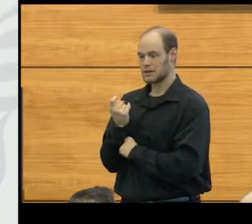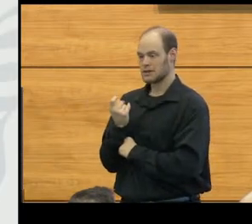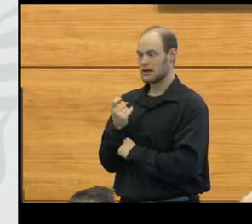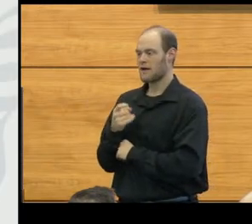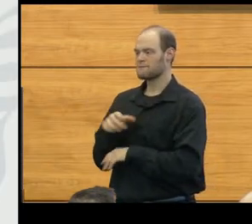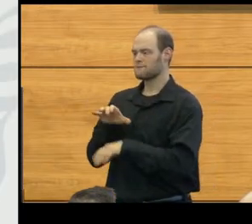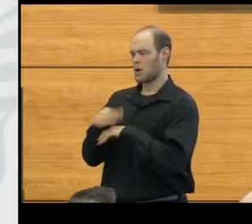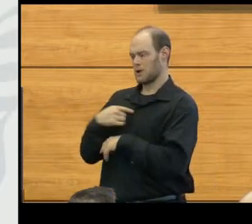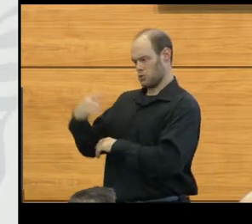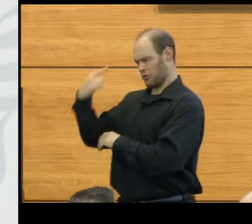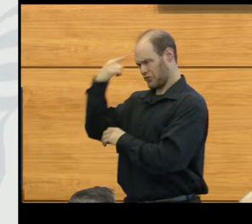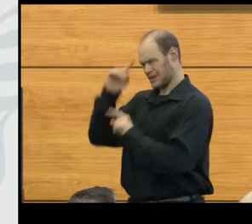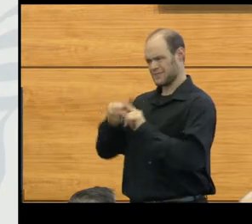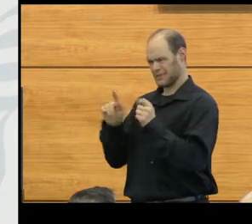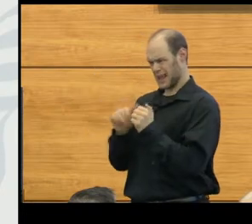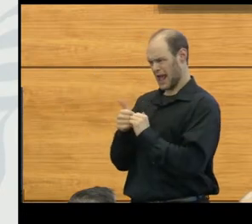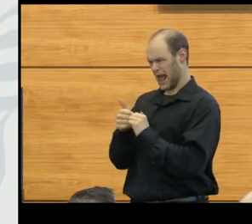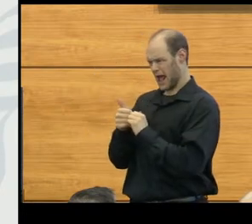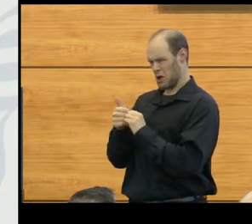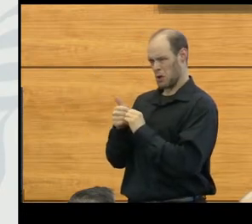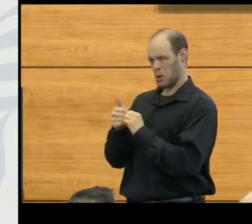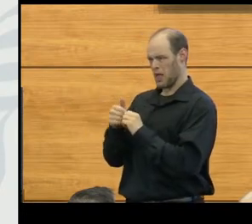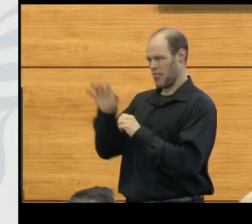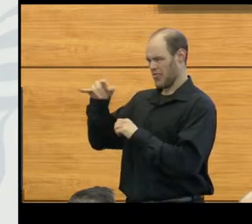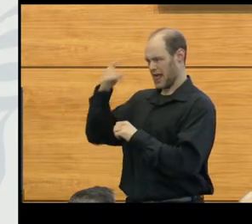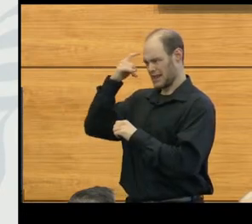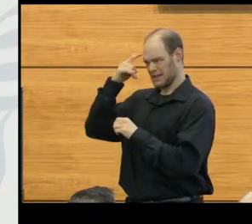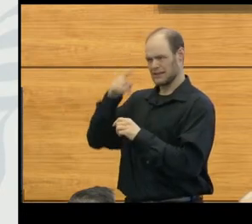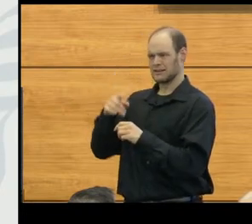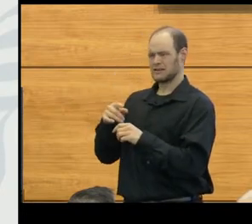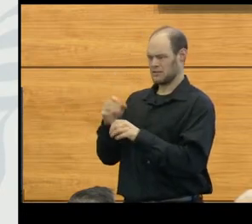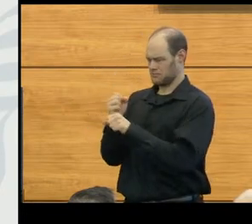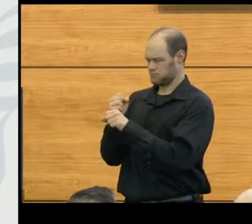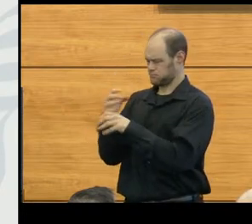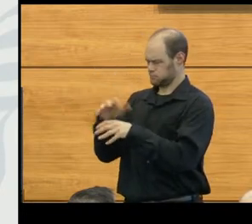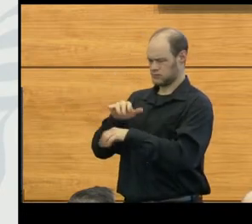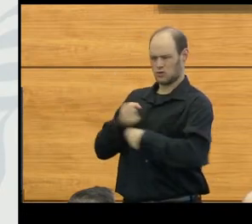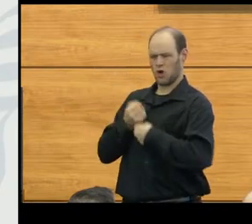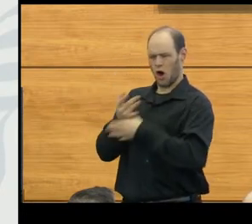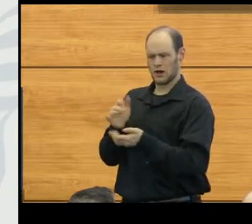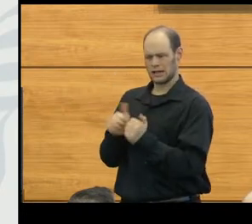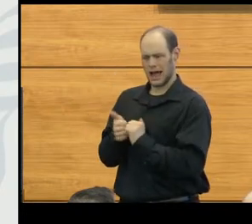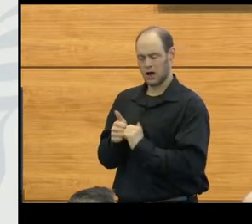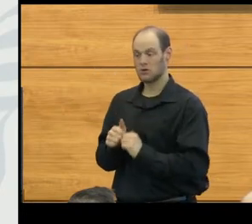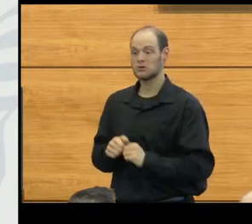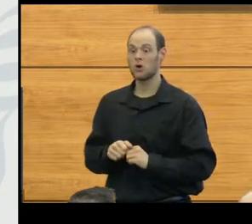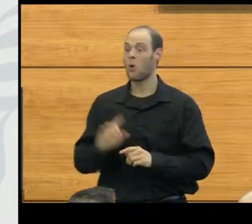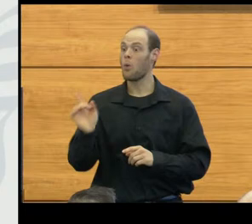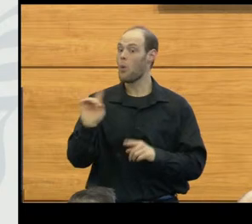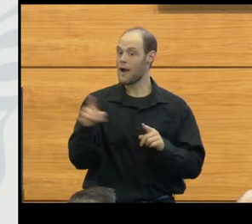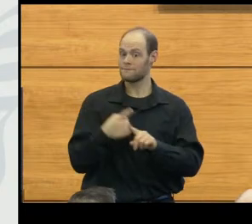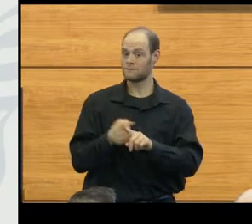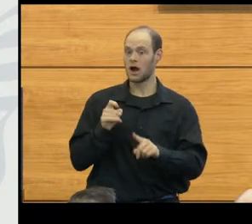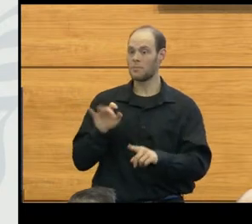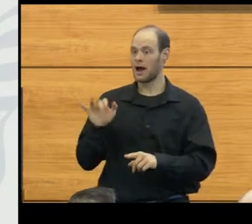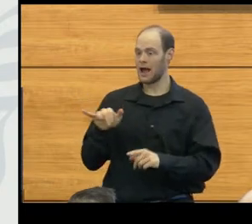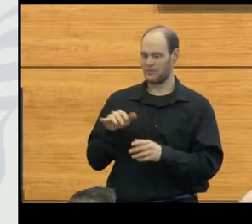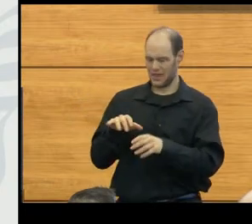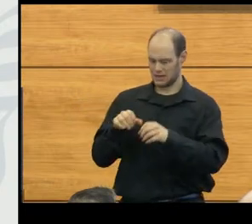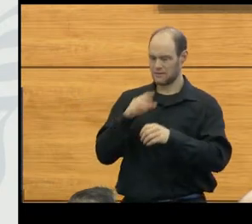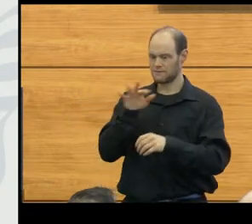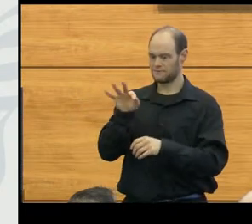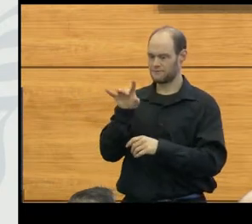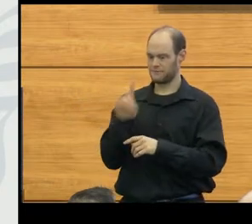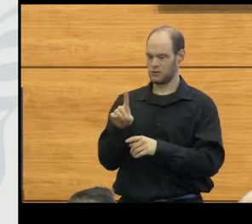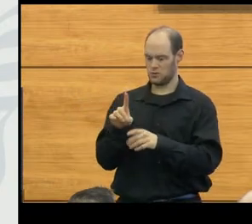me start to think about, how does a syrinx in fact form? And so, again, looking at the origin of where this fluid